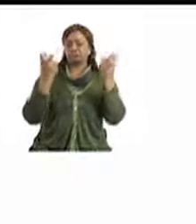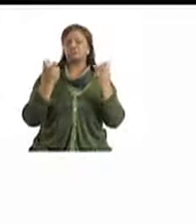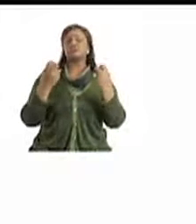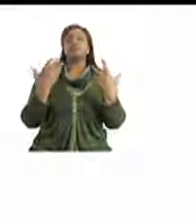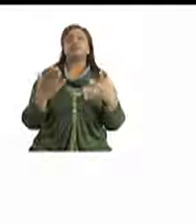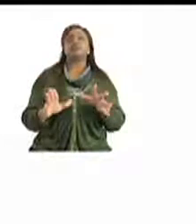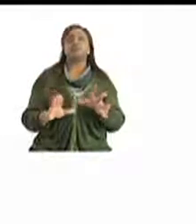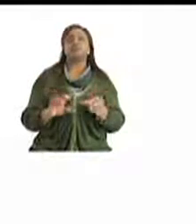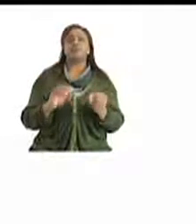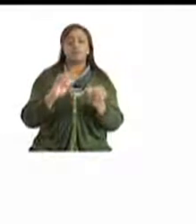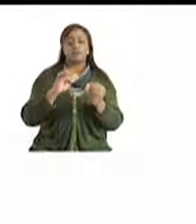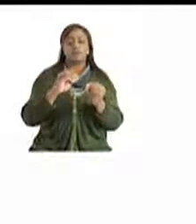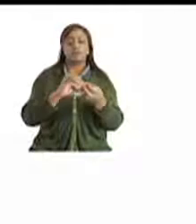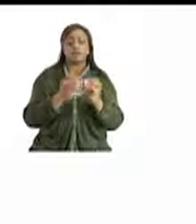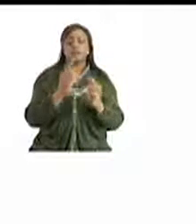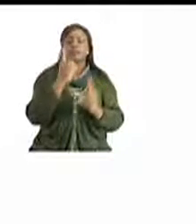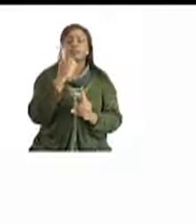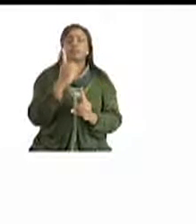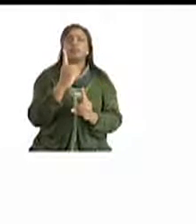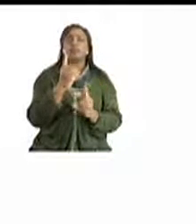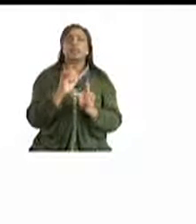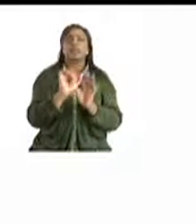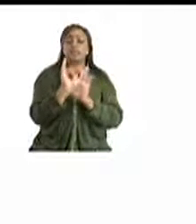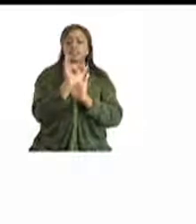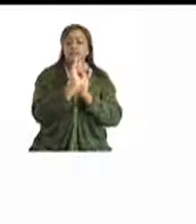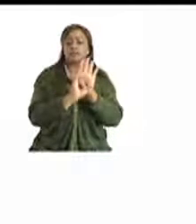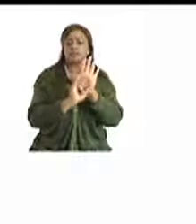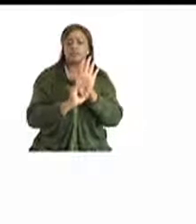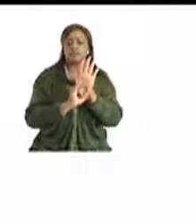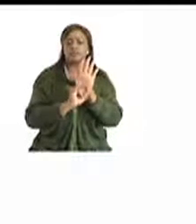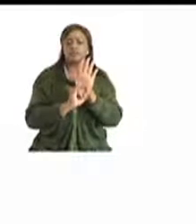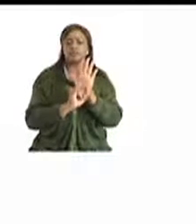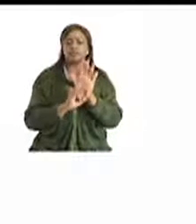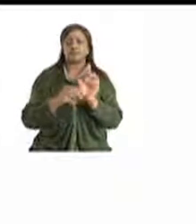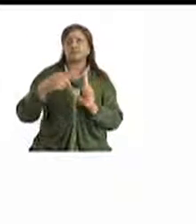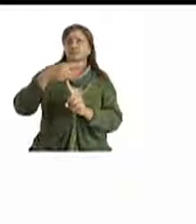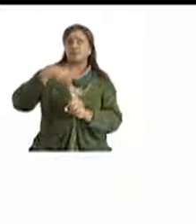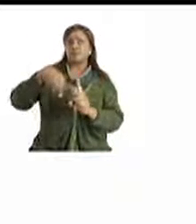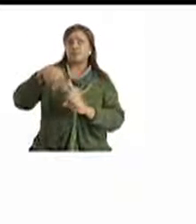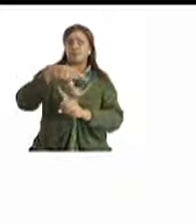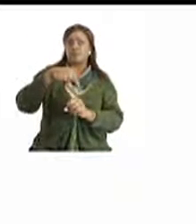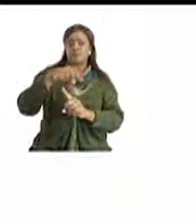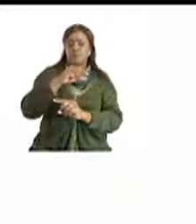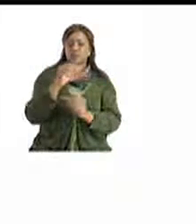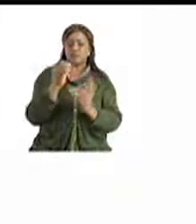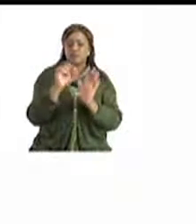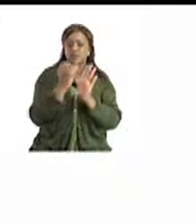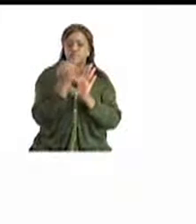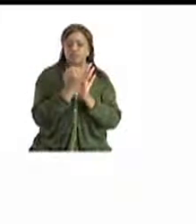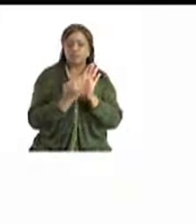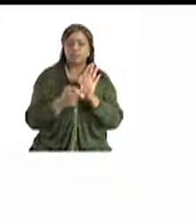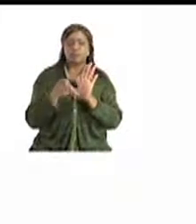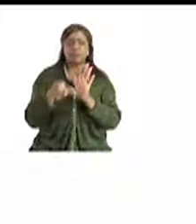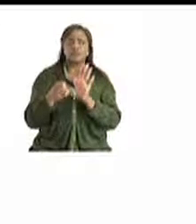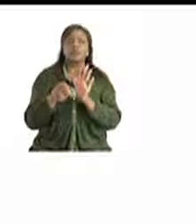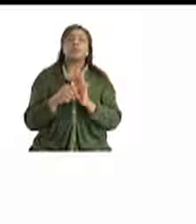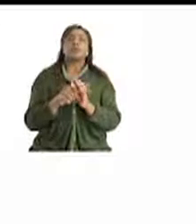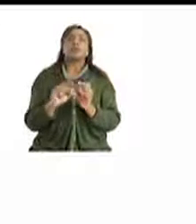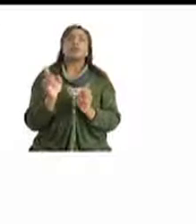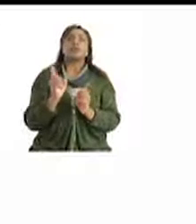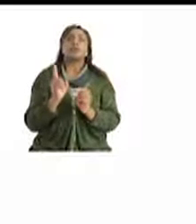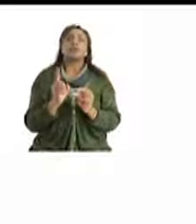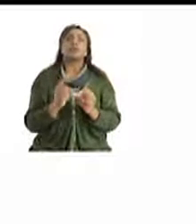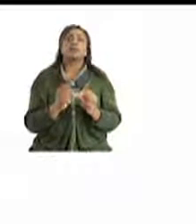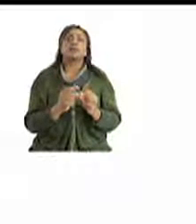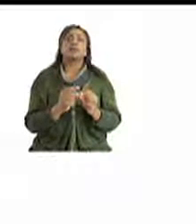one, identify the stages of sexual development from the diagrams below. You should just fill in